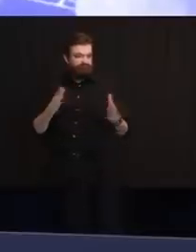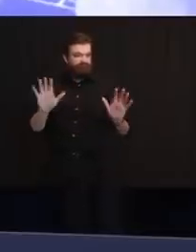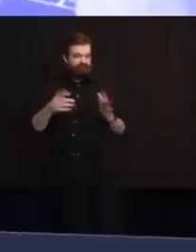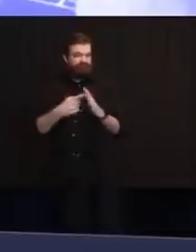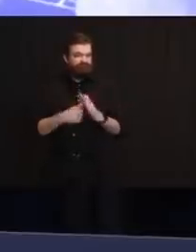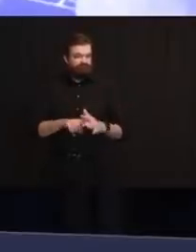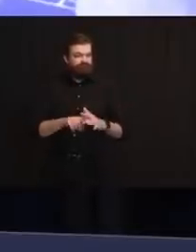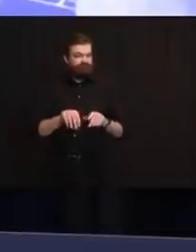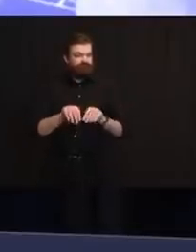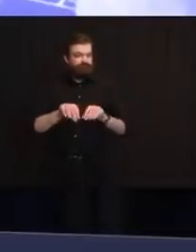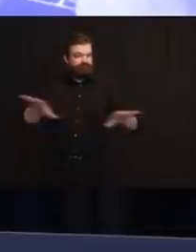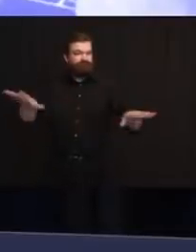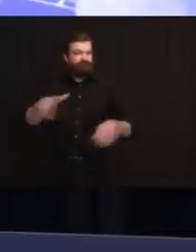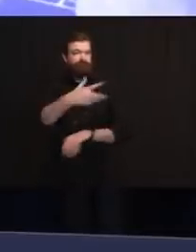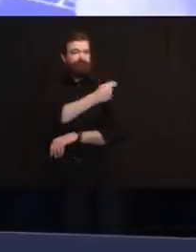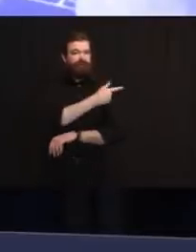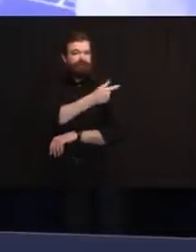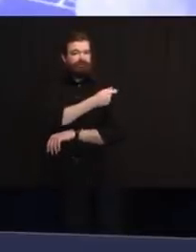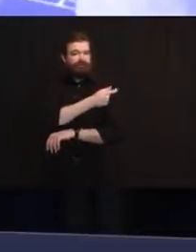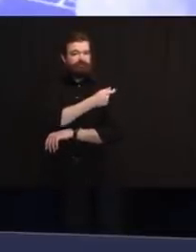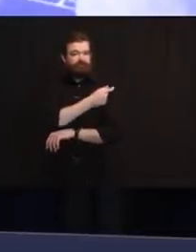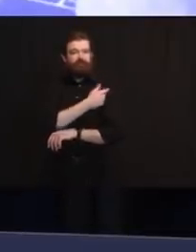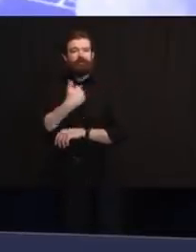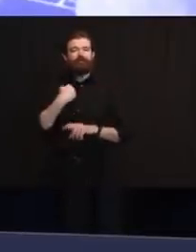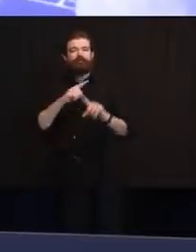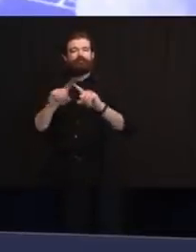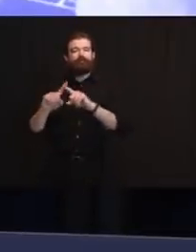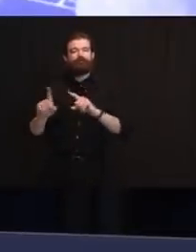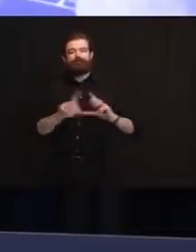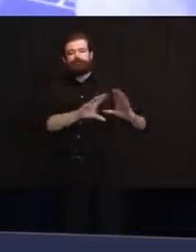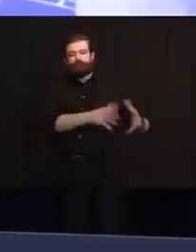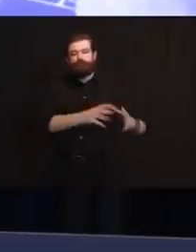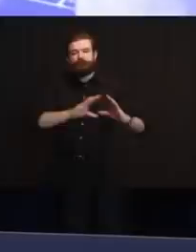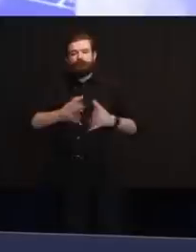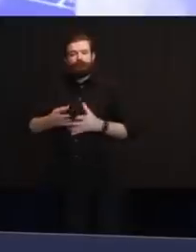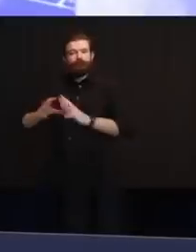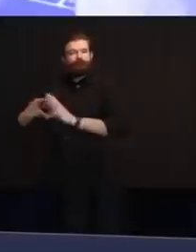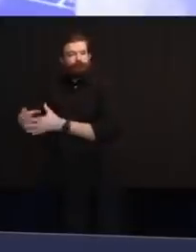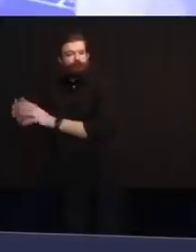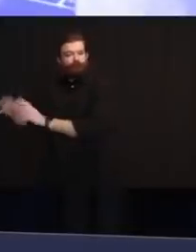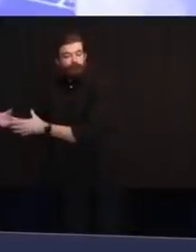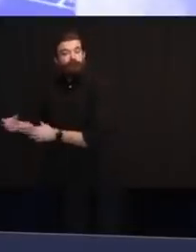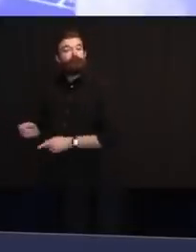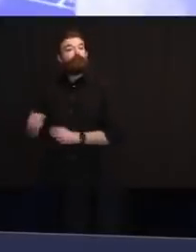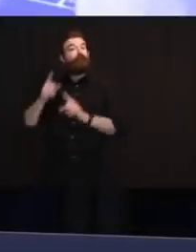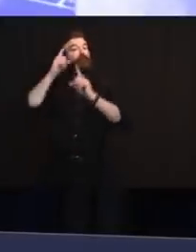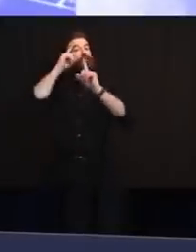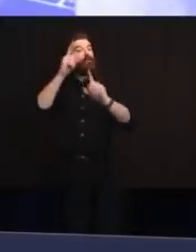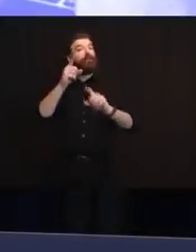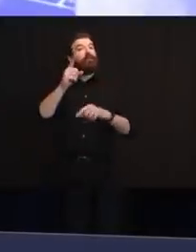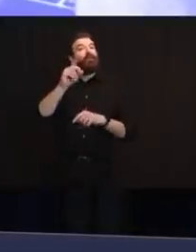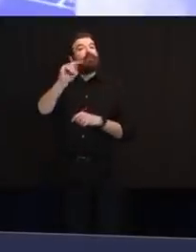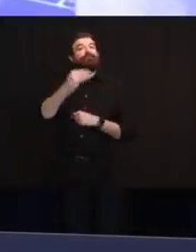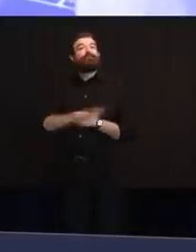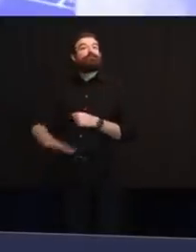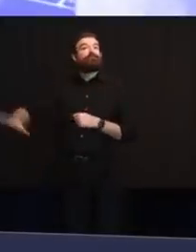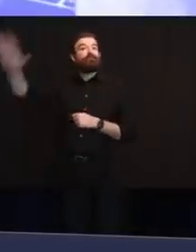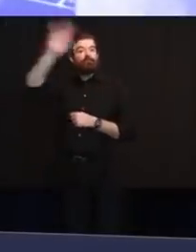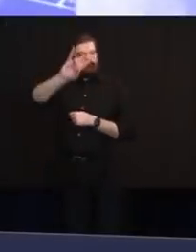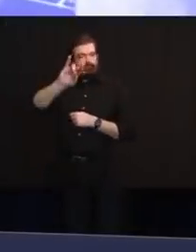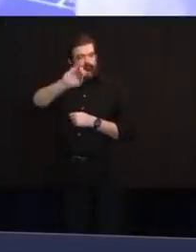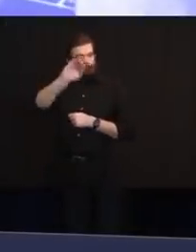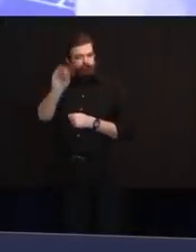live, work, and study in the state. Our goal is to vaccinate 70% of the eligible adult